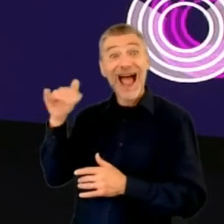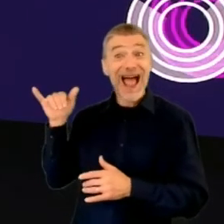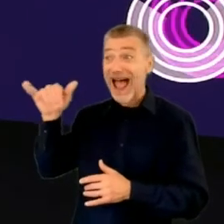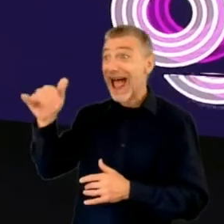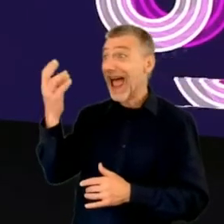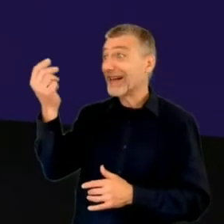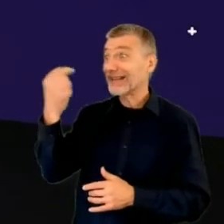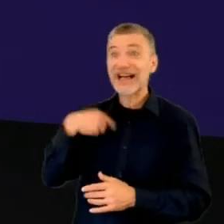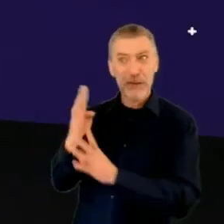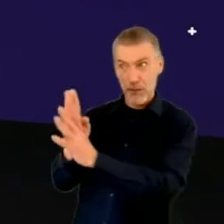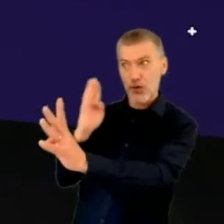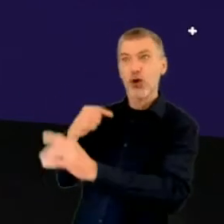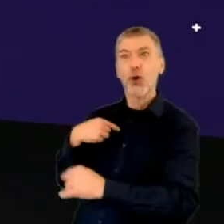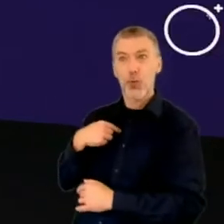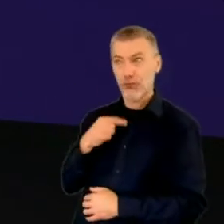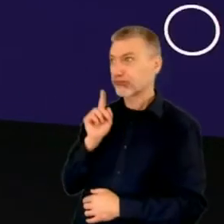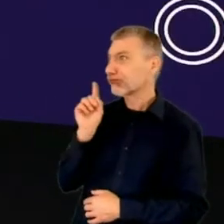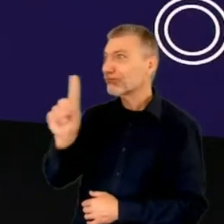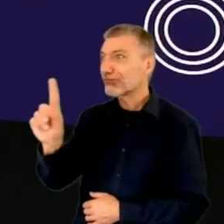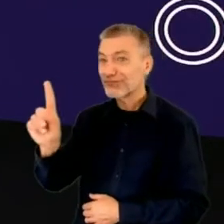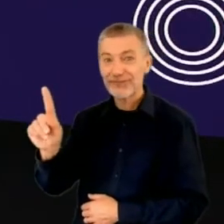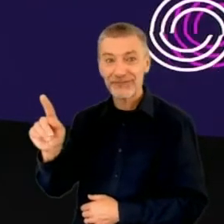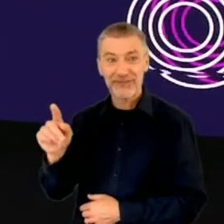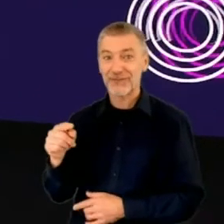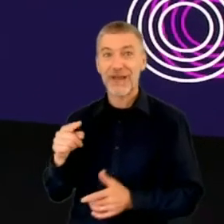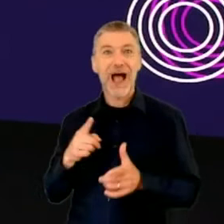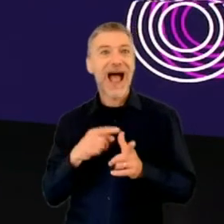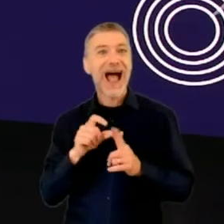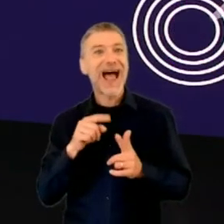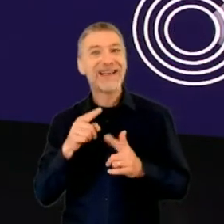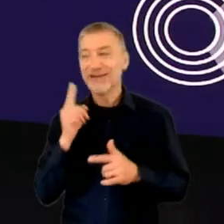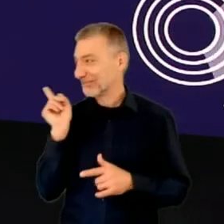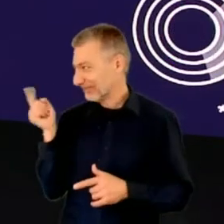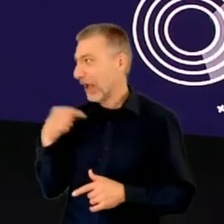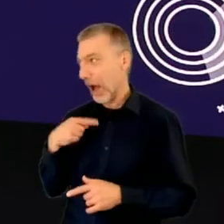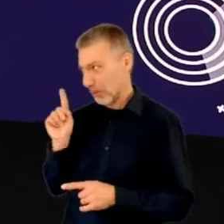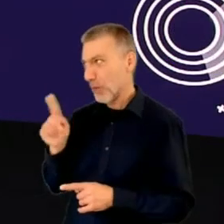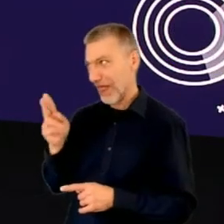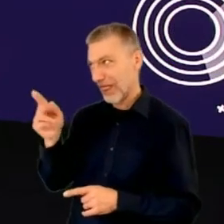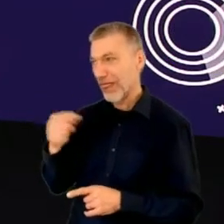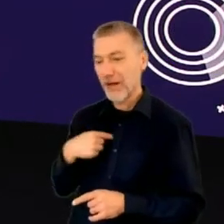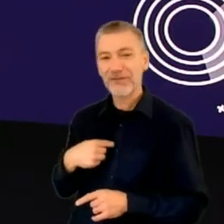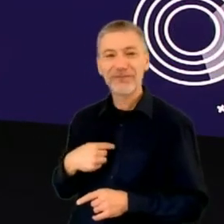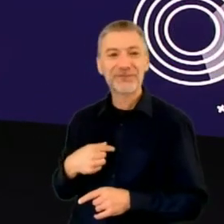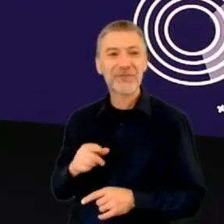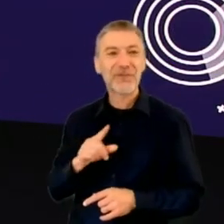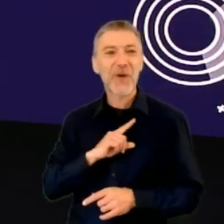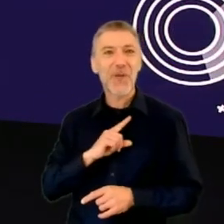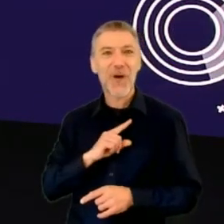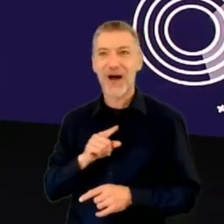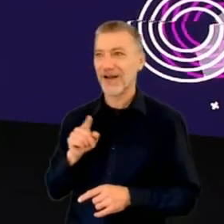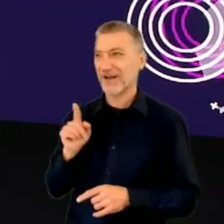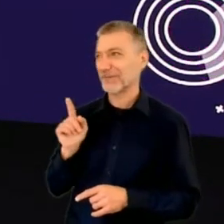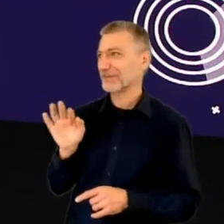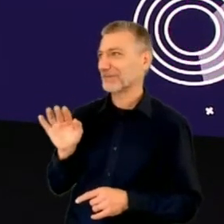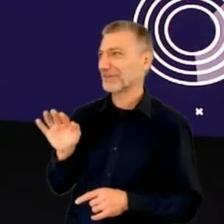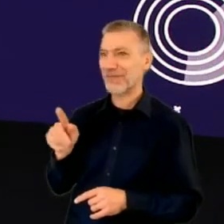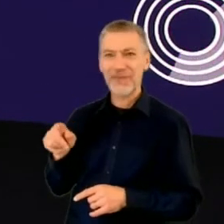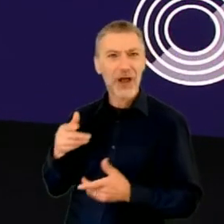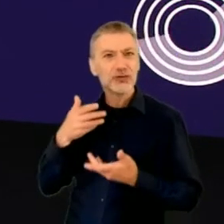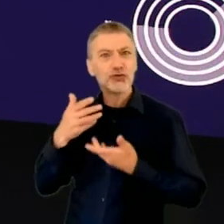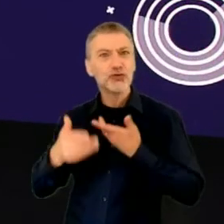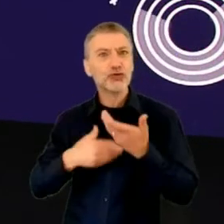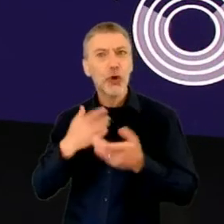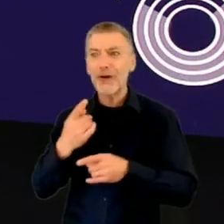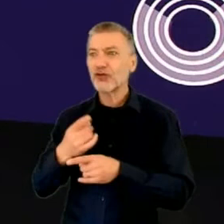in it. I'll be there with you, you know, because I think it's just, you know what, that whole story of the evolution